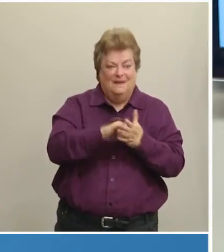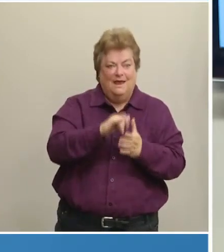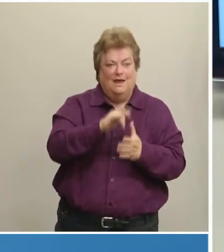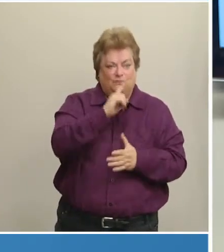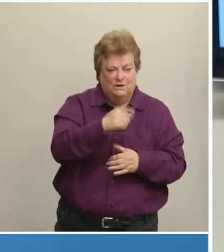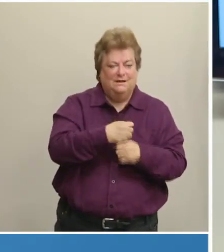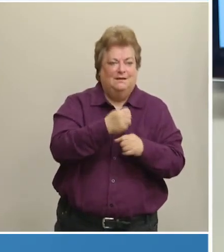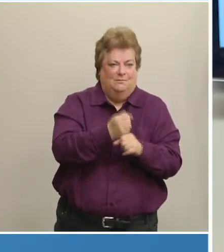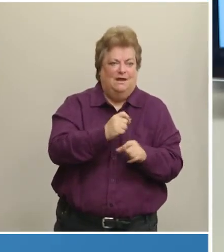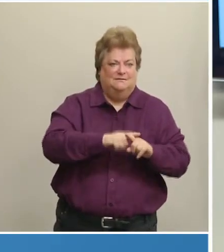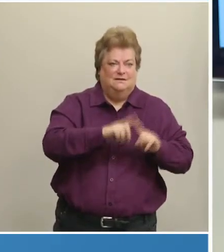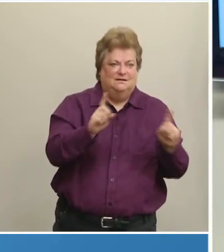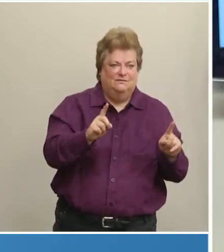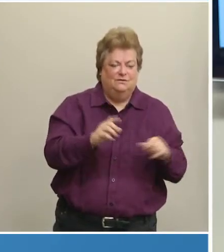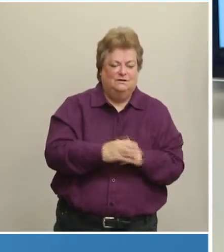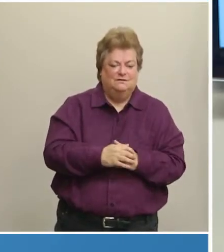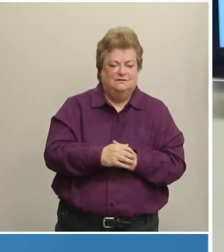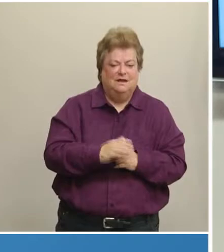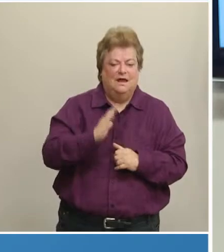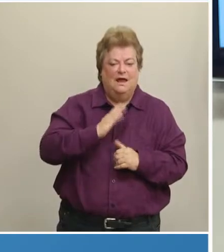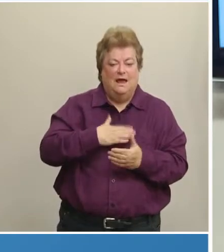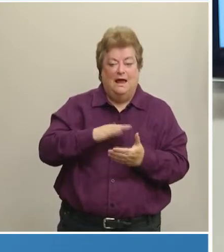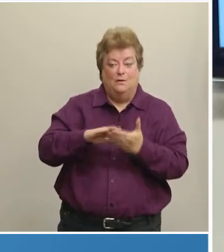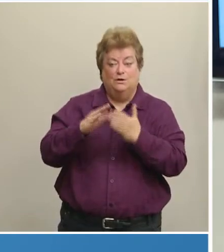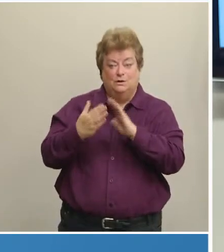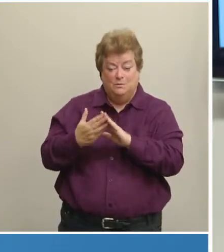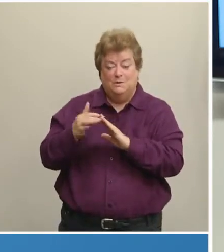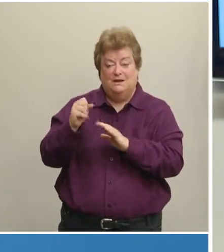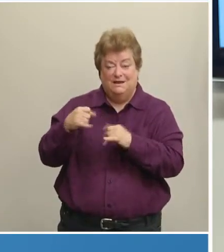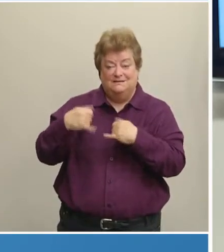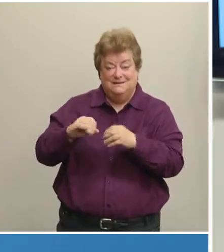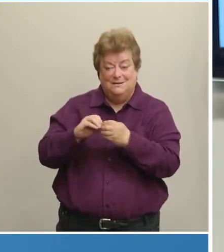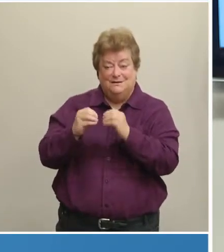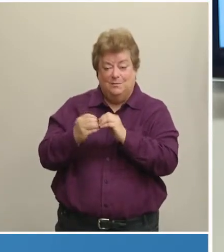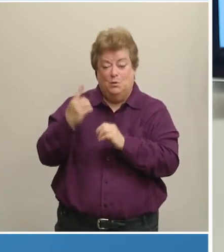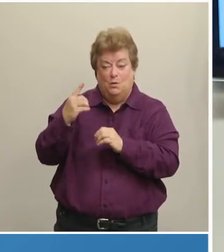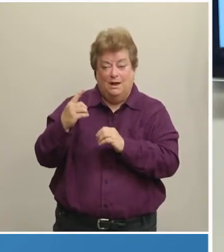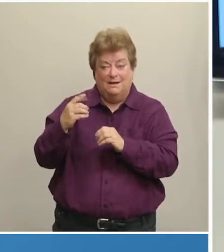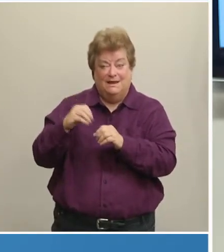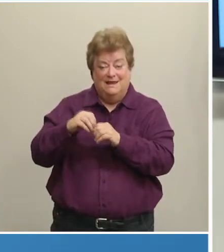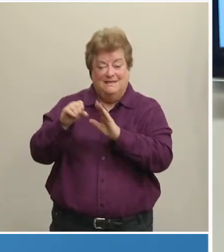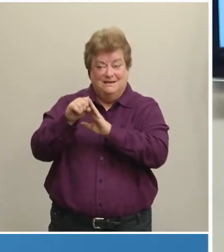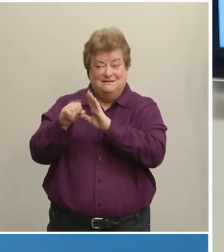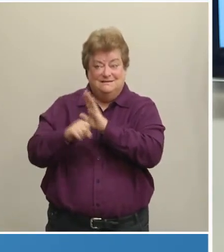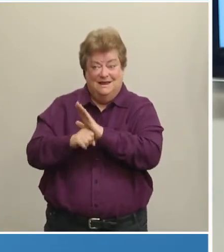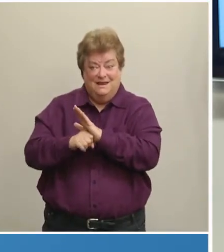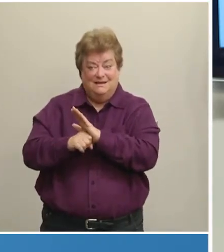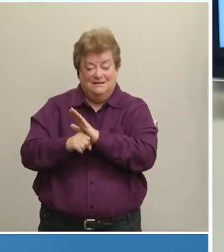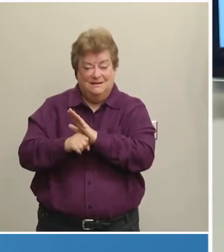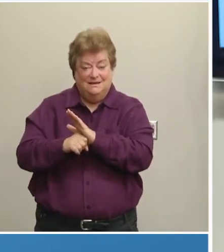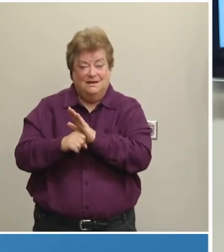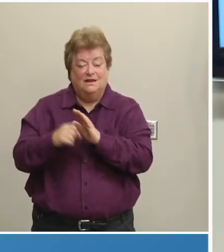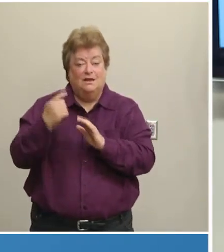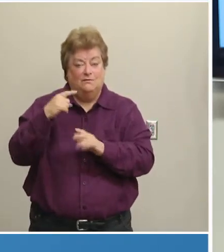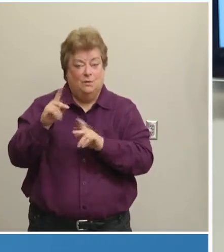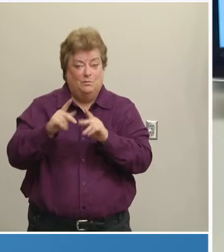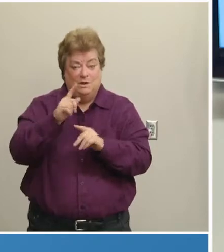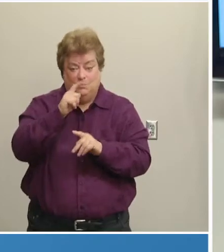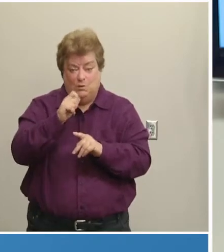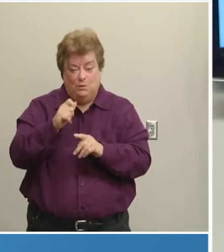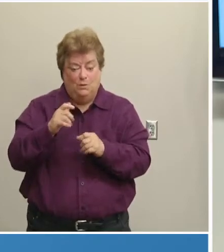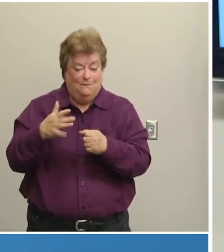difference. Our community still is number one in the state, actually, for people that are fully